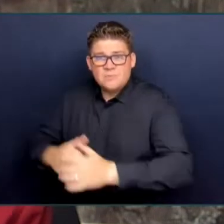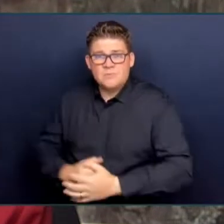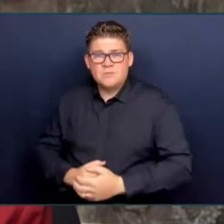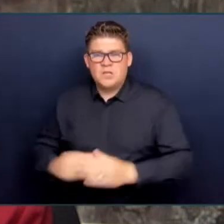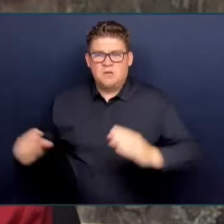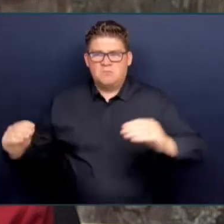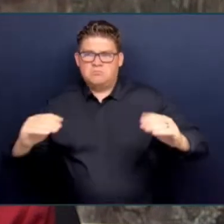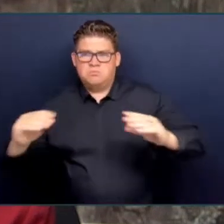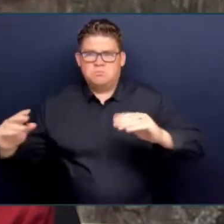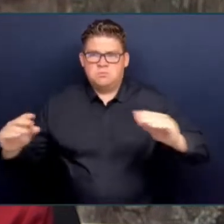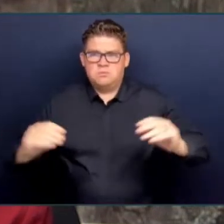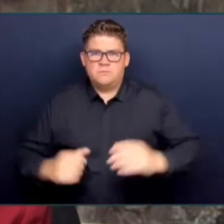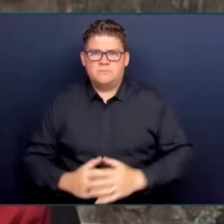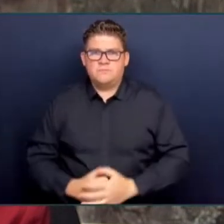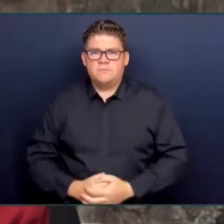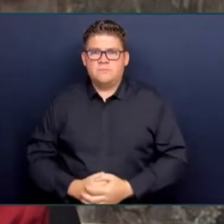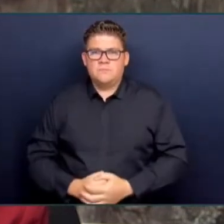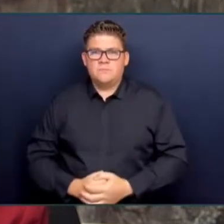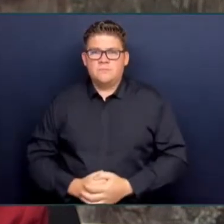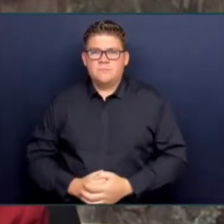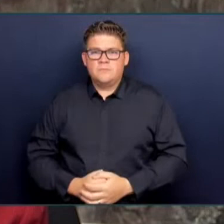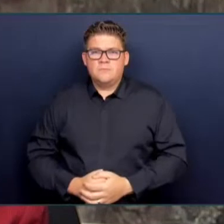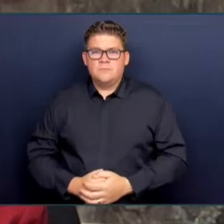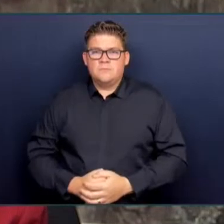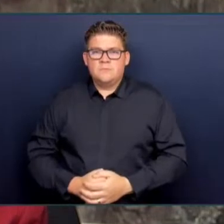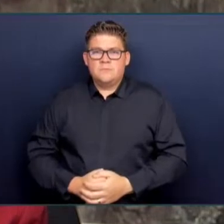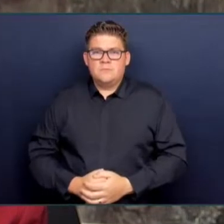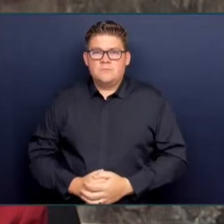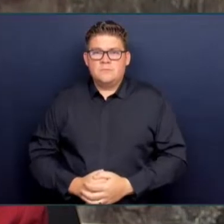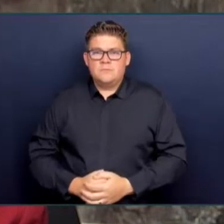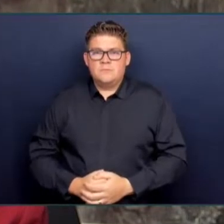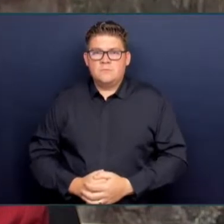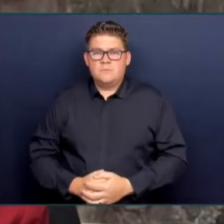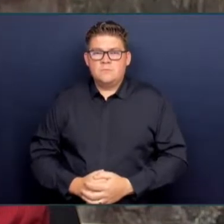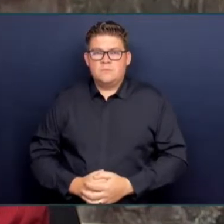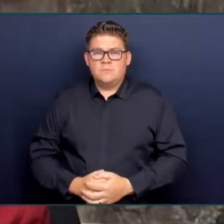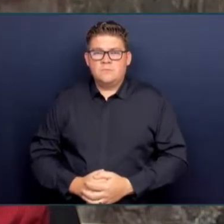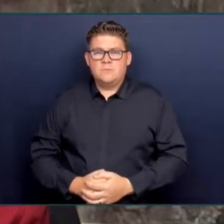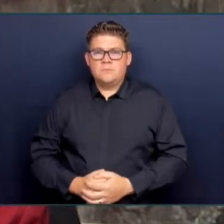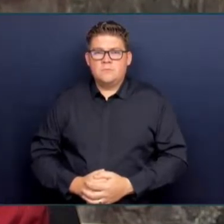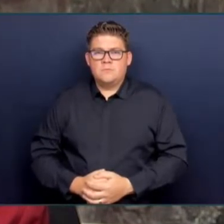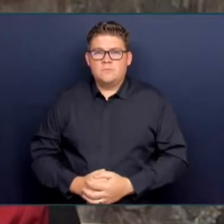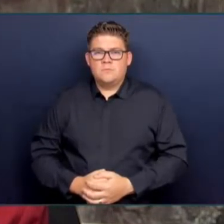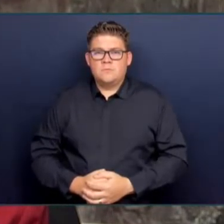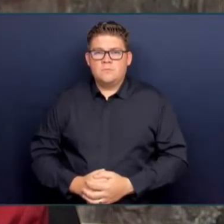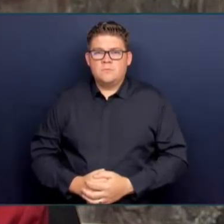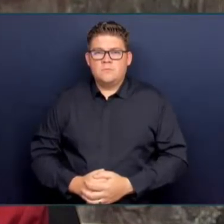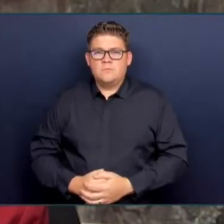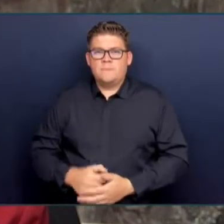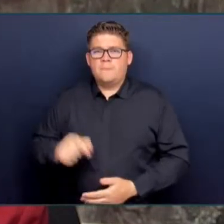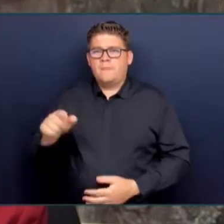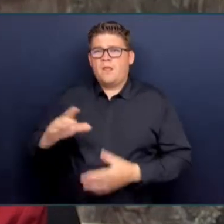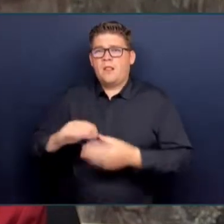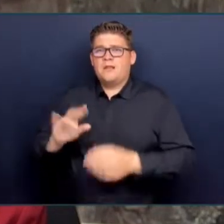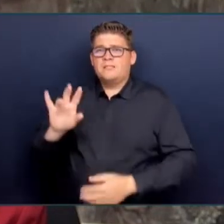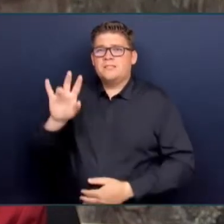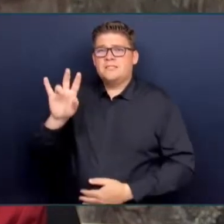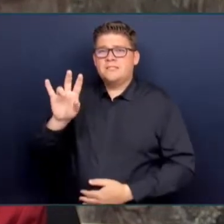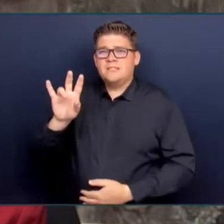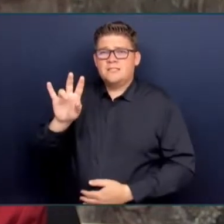the members mocked 75 years ago. Well, we only have to go back 16 years. 20 years now.